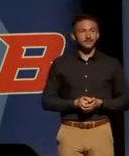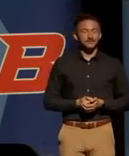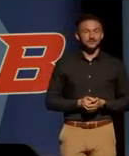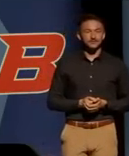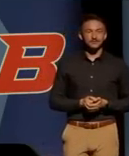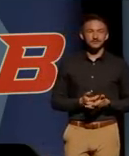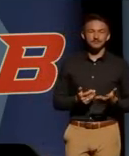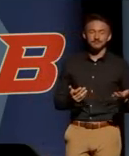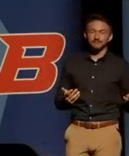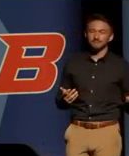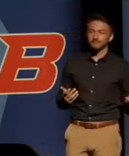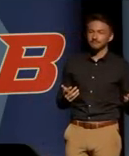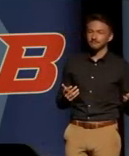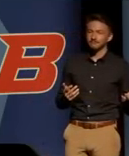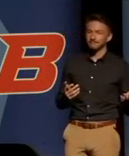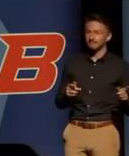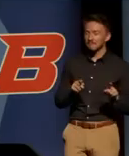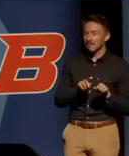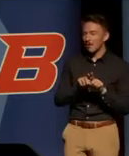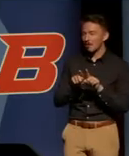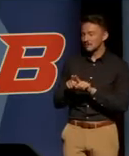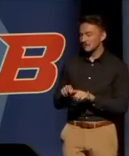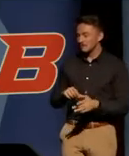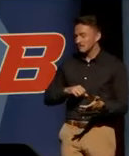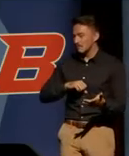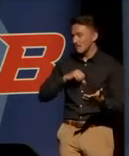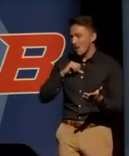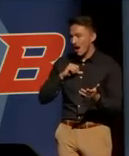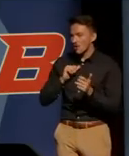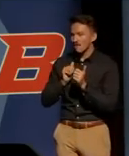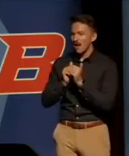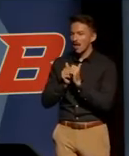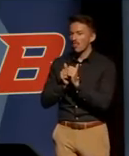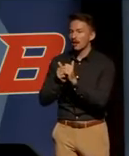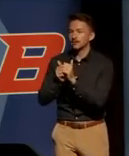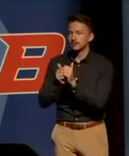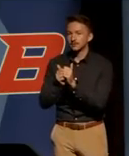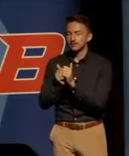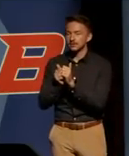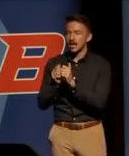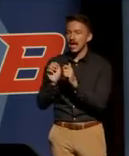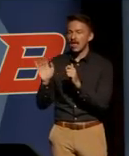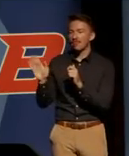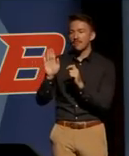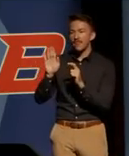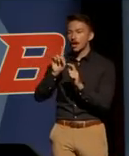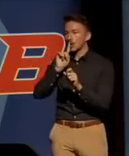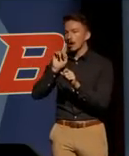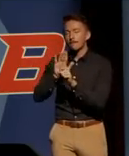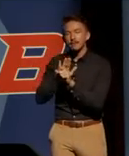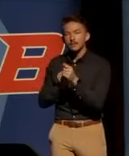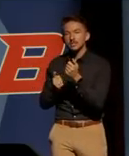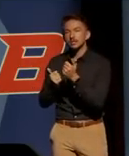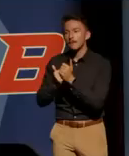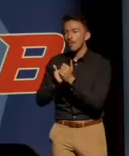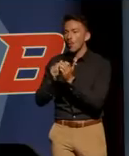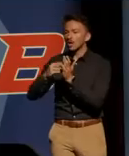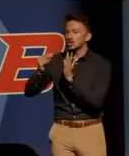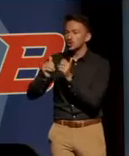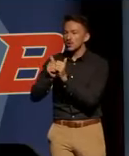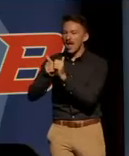I am also so proud of the way that athletics has made innovation and their commitment to the student athlete